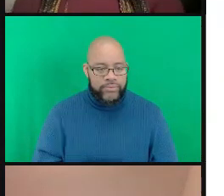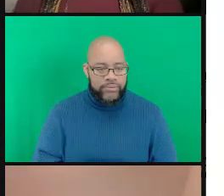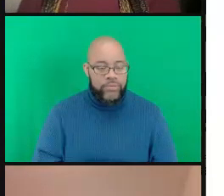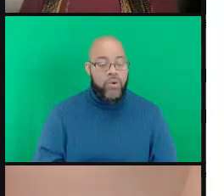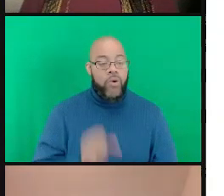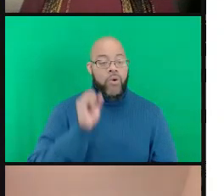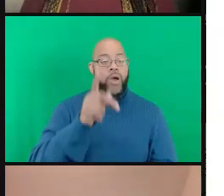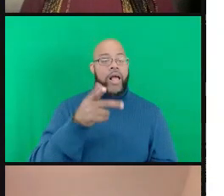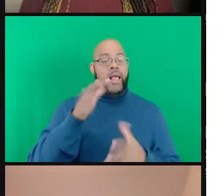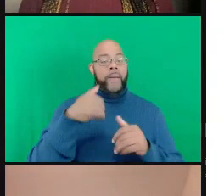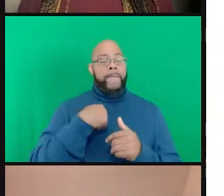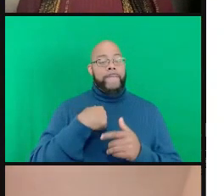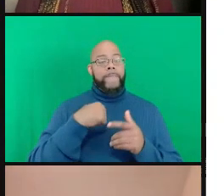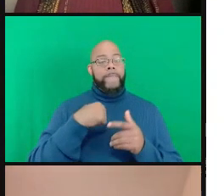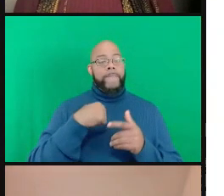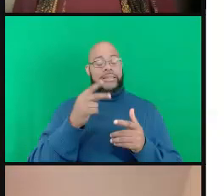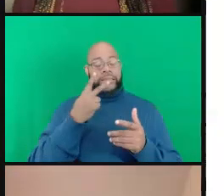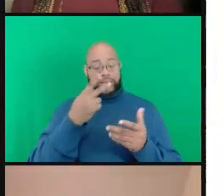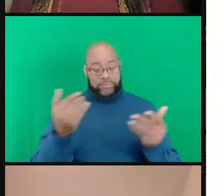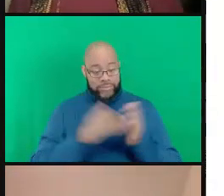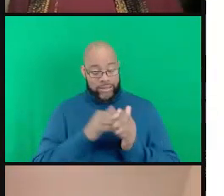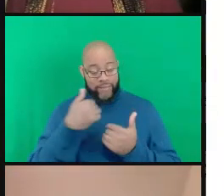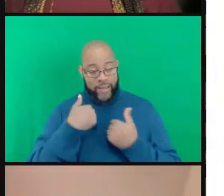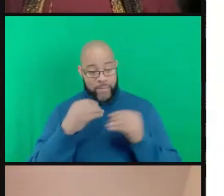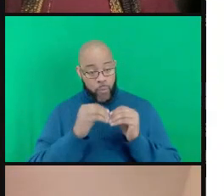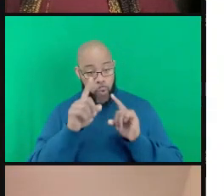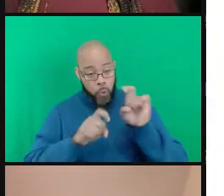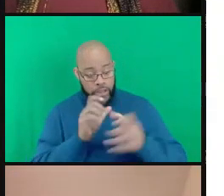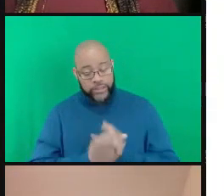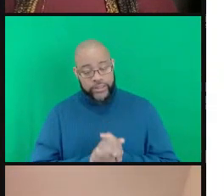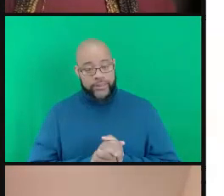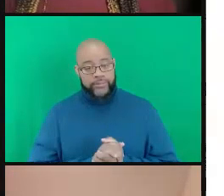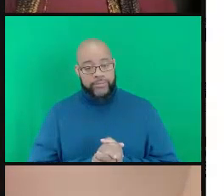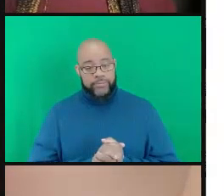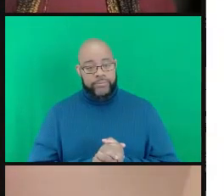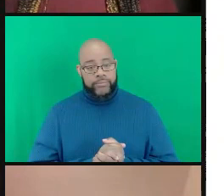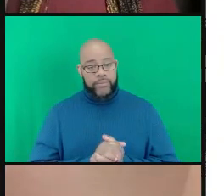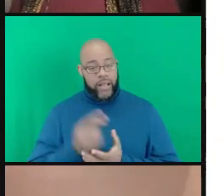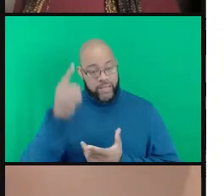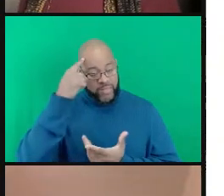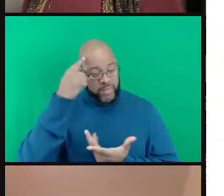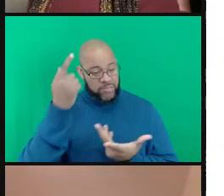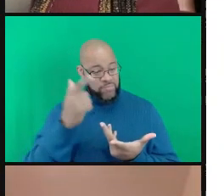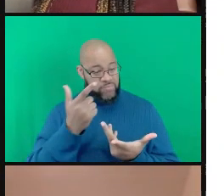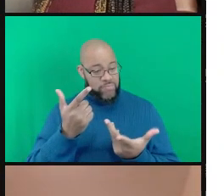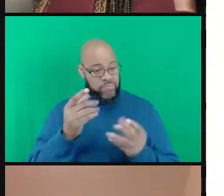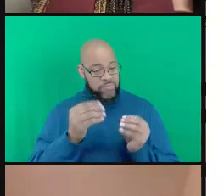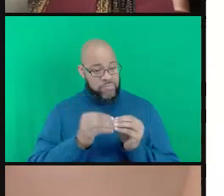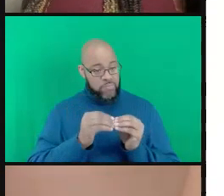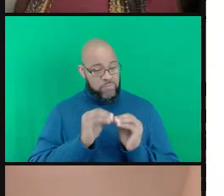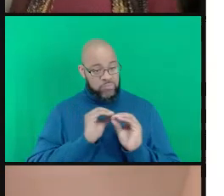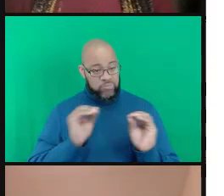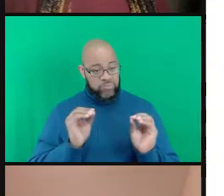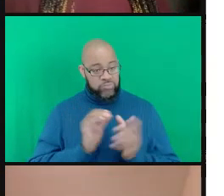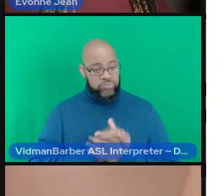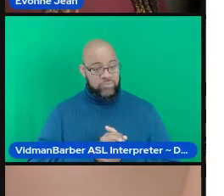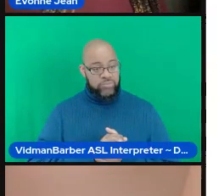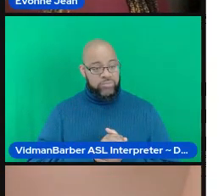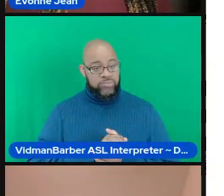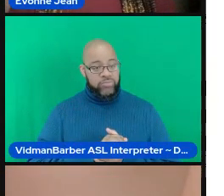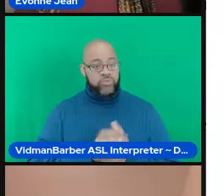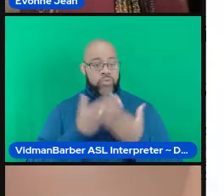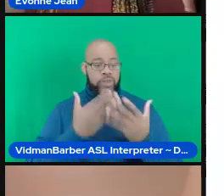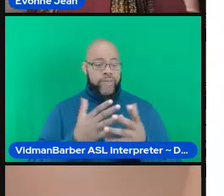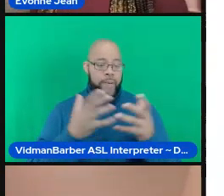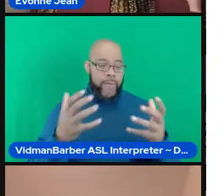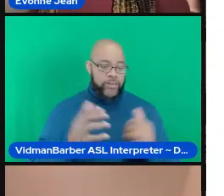Okay, let me scan again and see if there are more questions. I think there are no more questions. So thank you